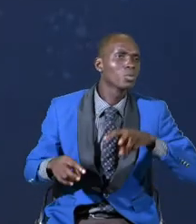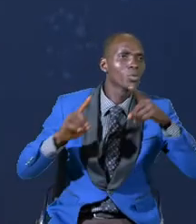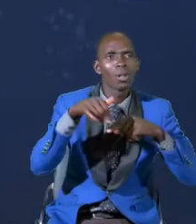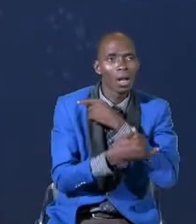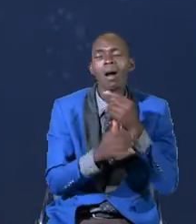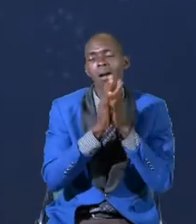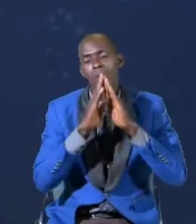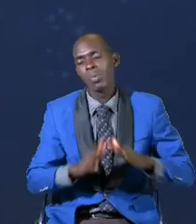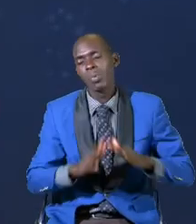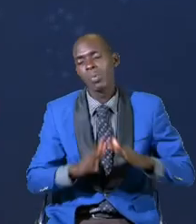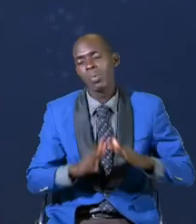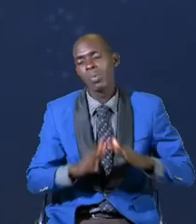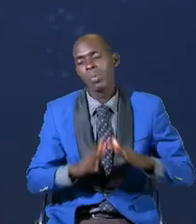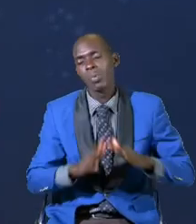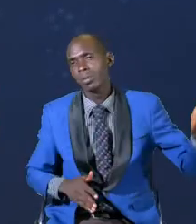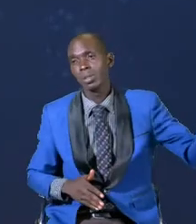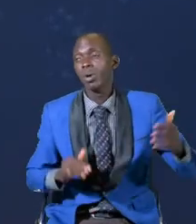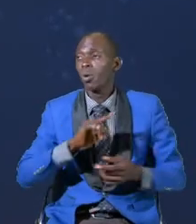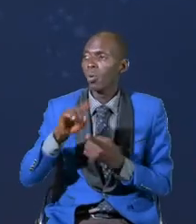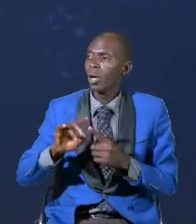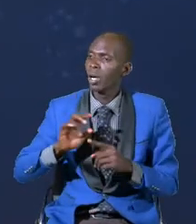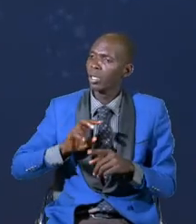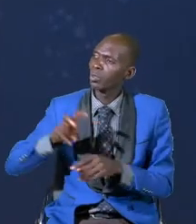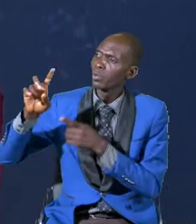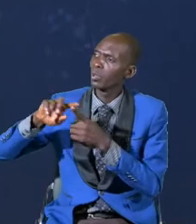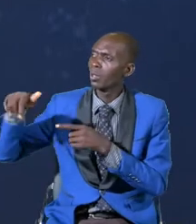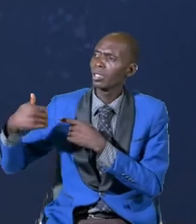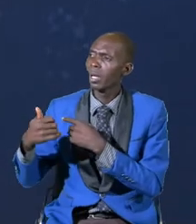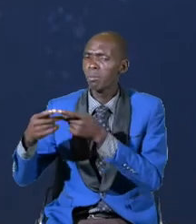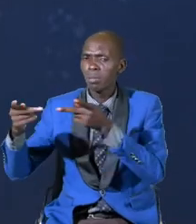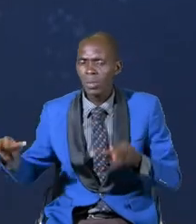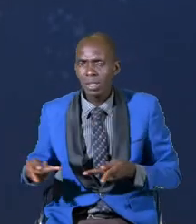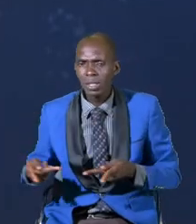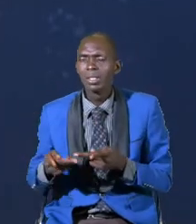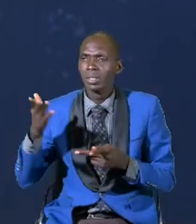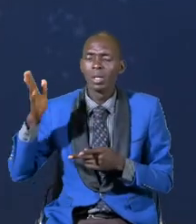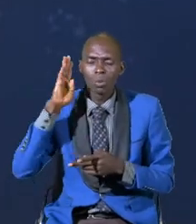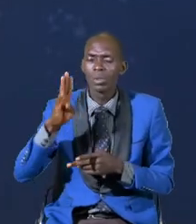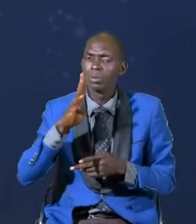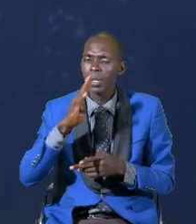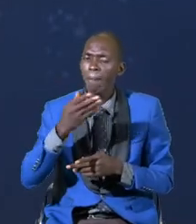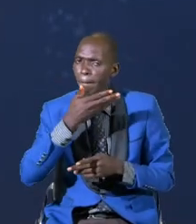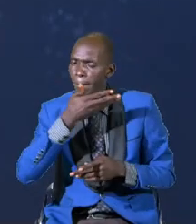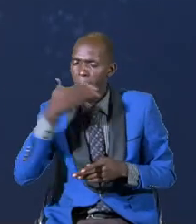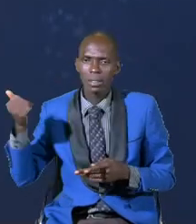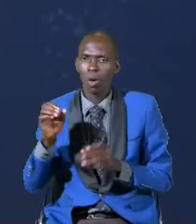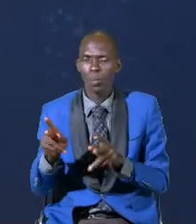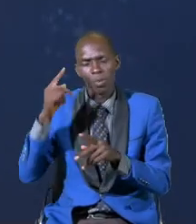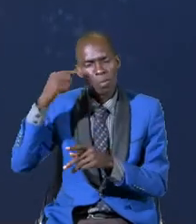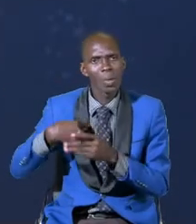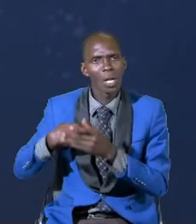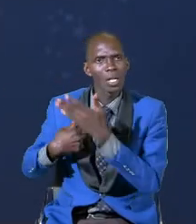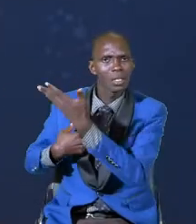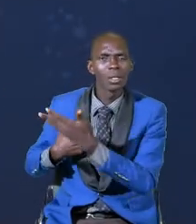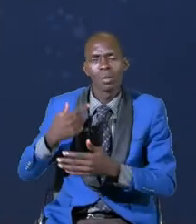no predicament, where there'll be no bullies, where there'll be no personal, powerful personalities, where there'll be no